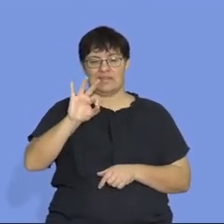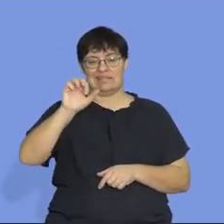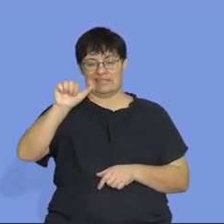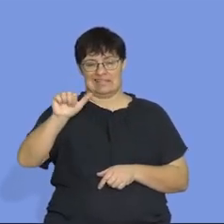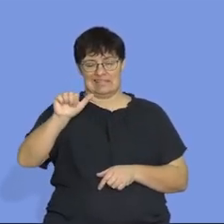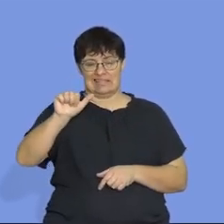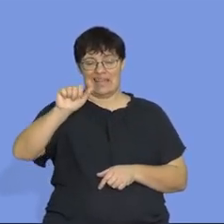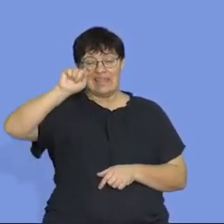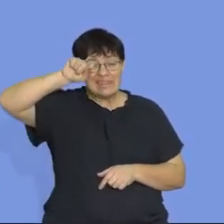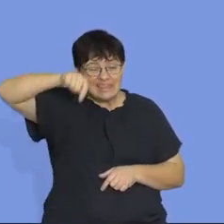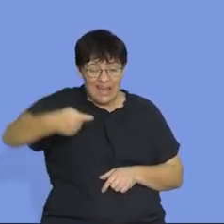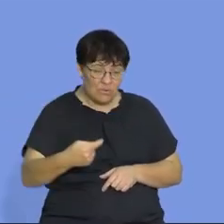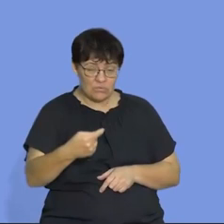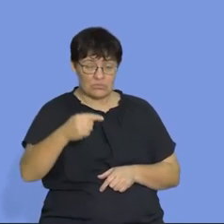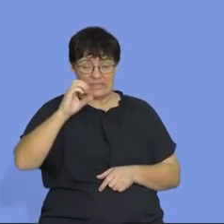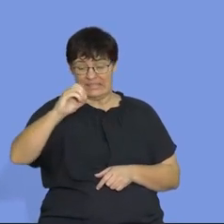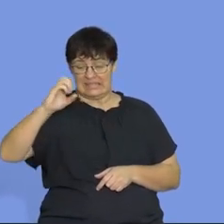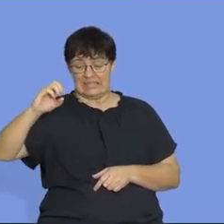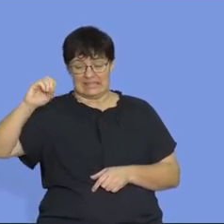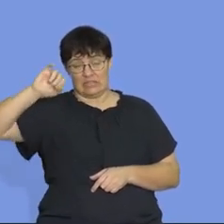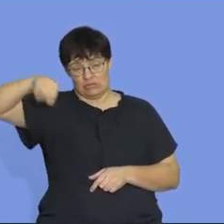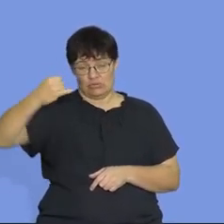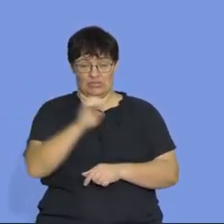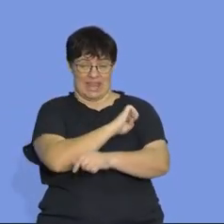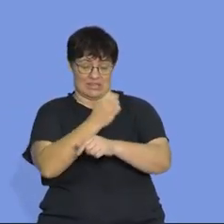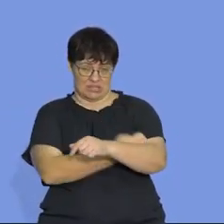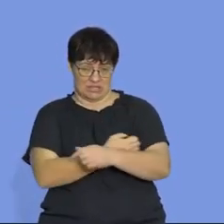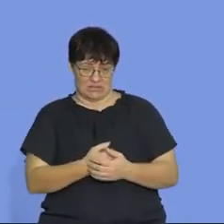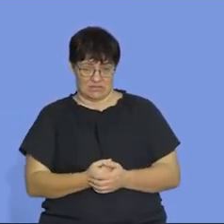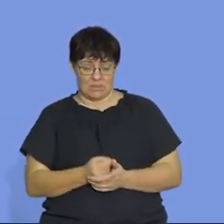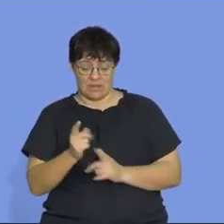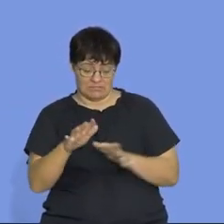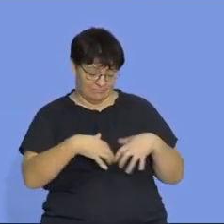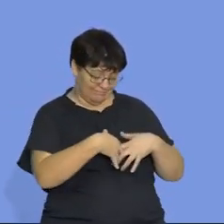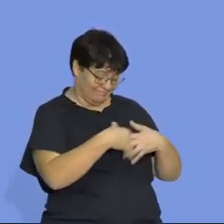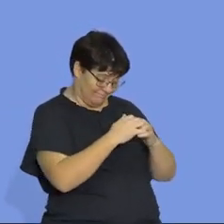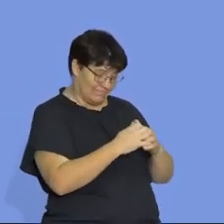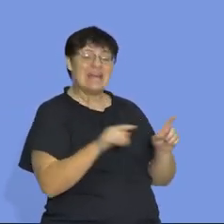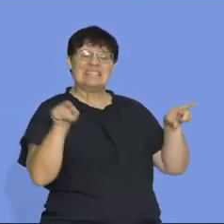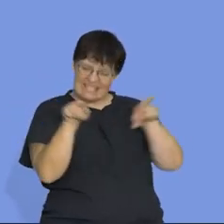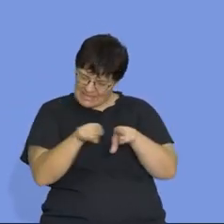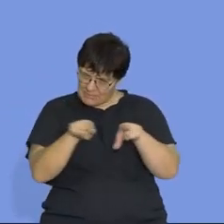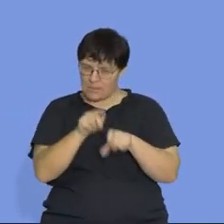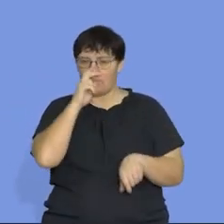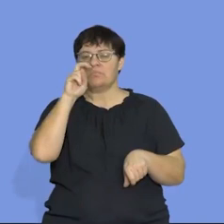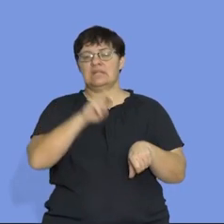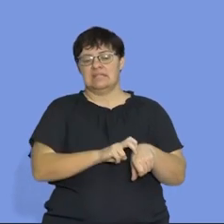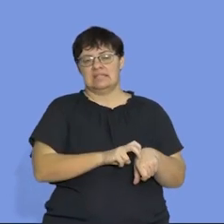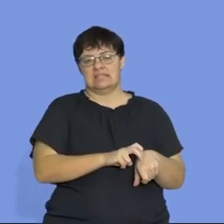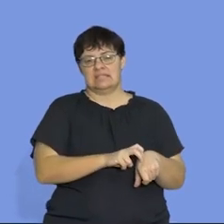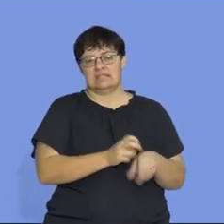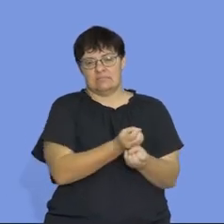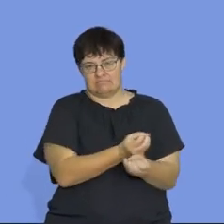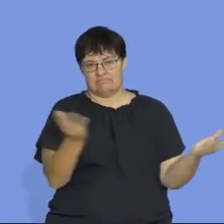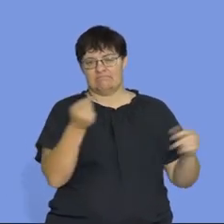436,000 joules of energy. Similarly, when the same bond is formed, this is the same amount of energy that is actually